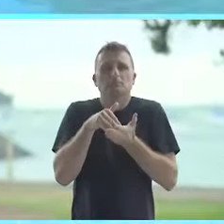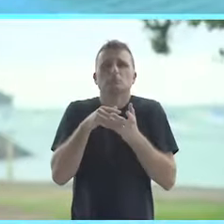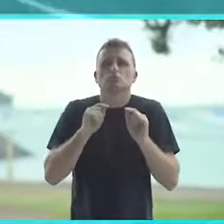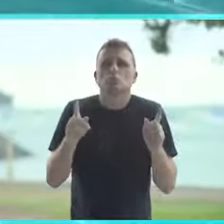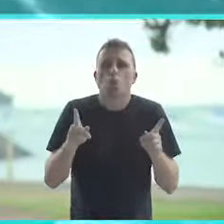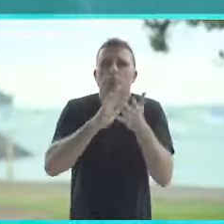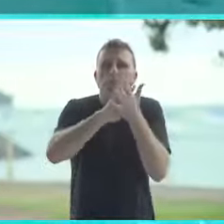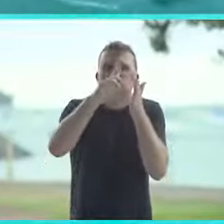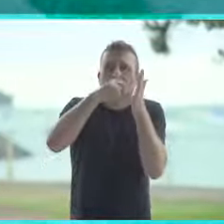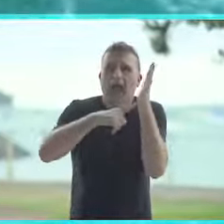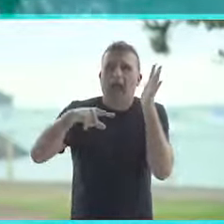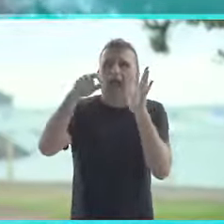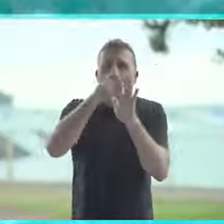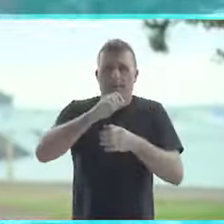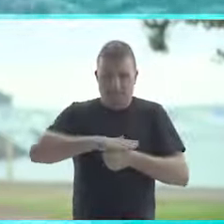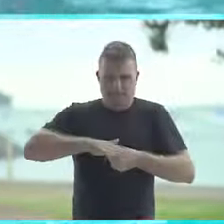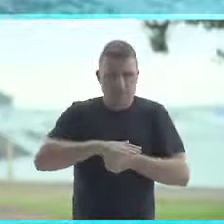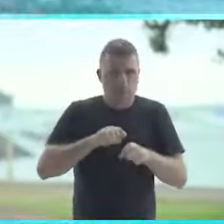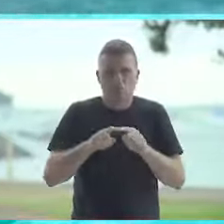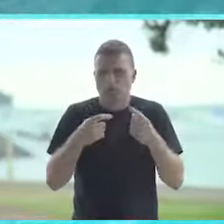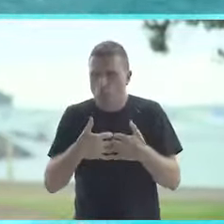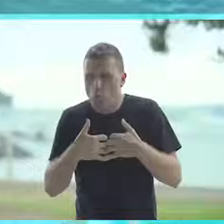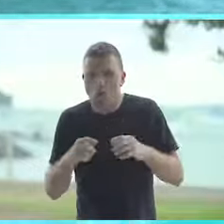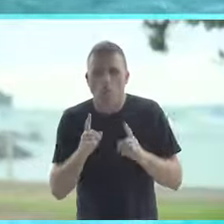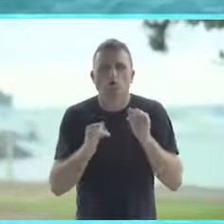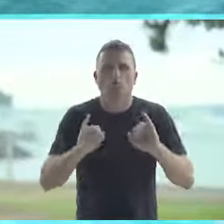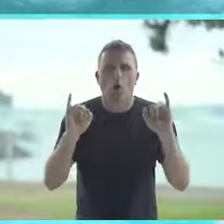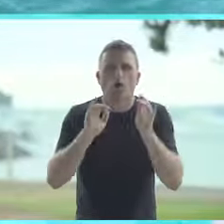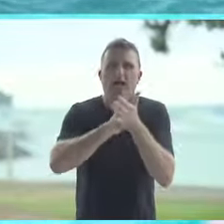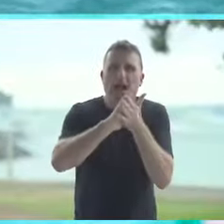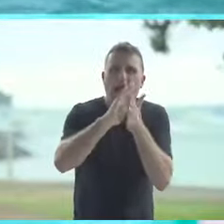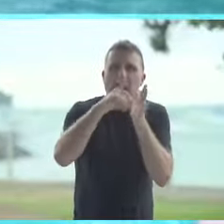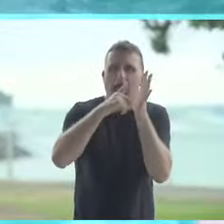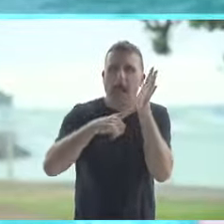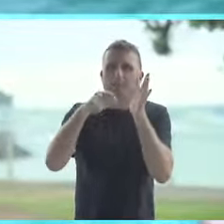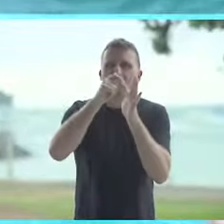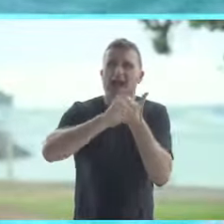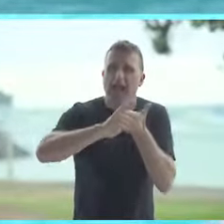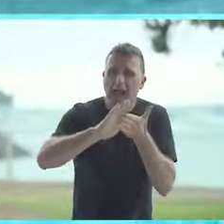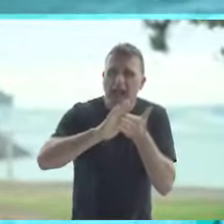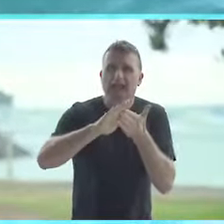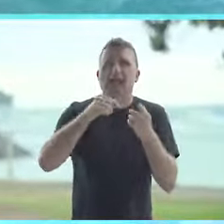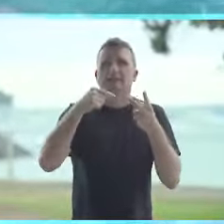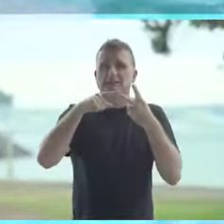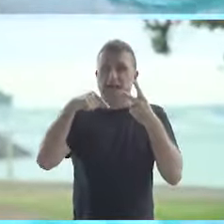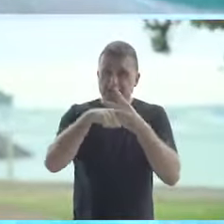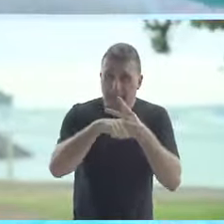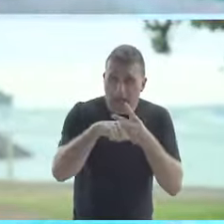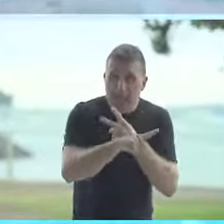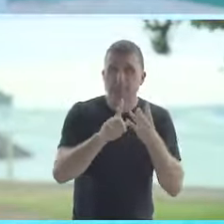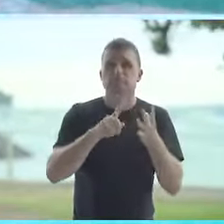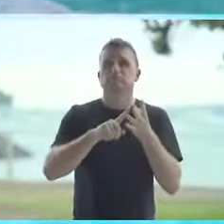need to help myself, so I get into the help position while I'm figuring out what happened and what to do next. Help stands for